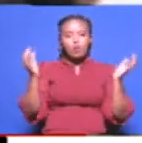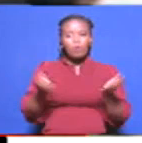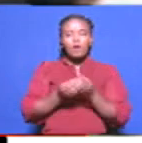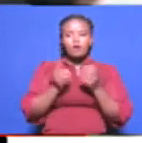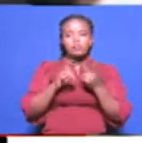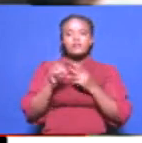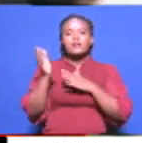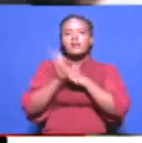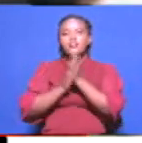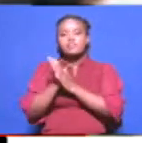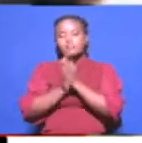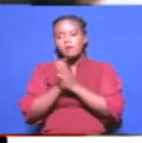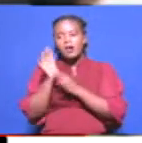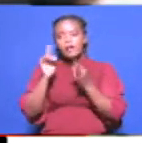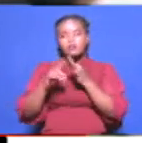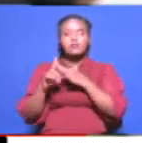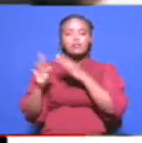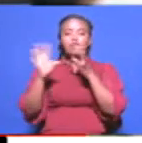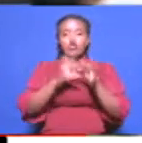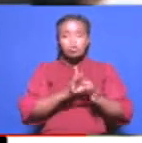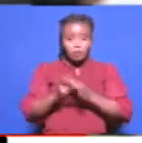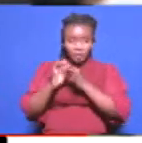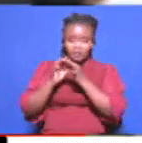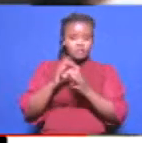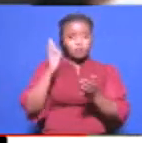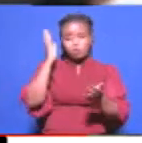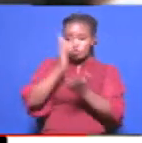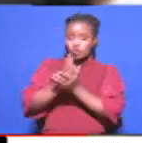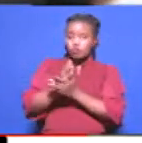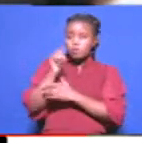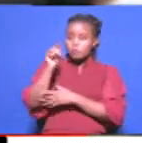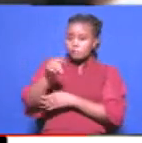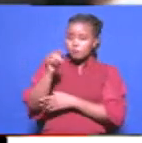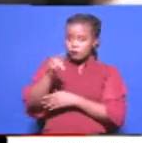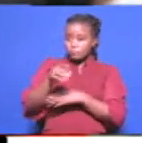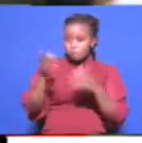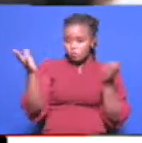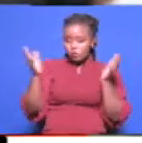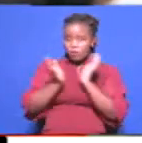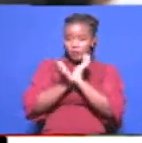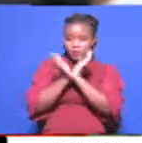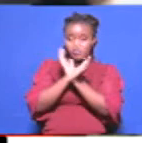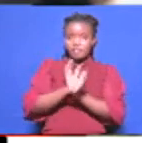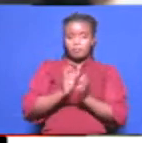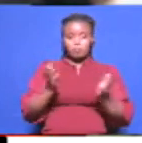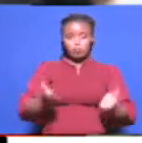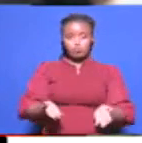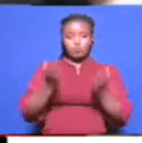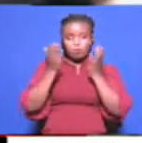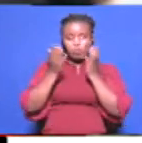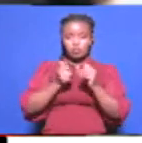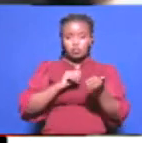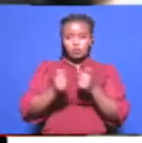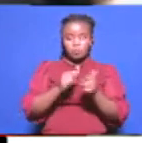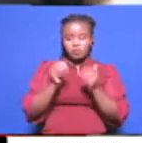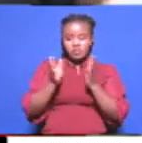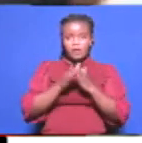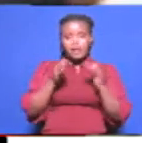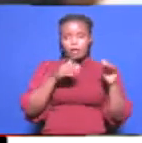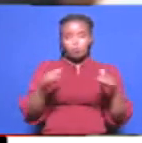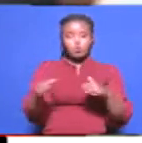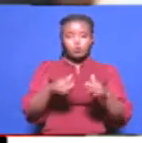unite. Indeed, this facility is a platform that promotes sports tournaments and opportunities to engage